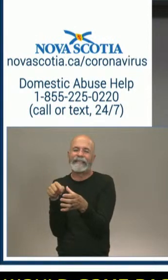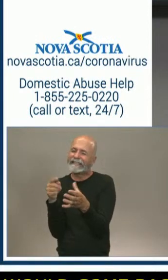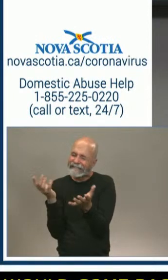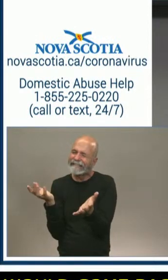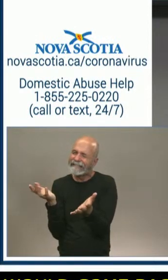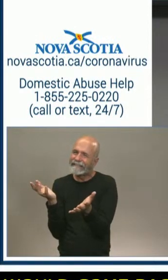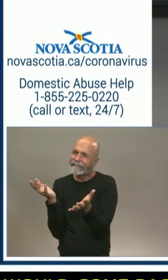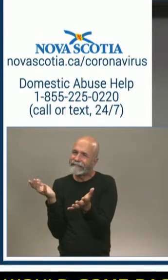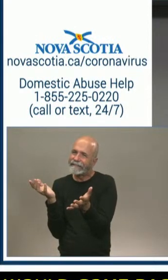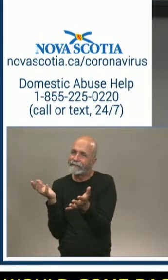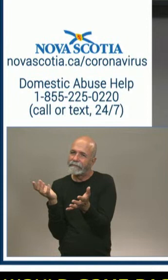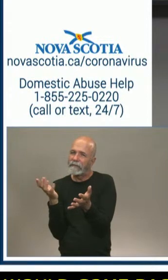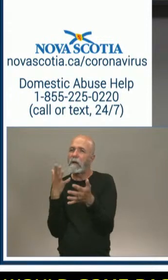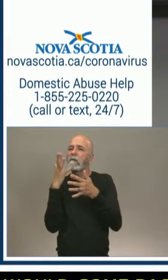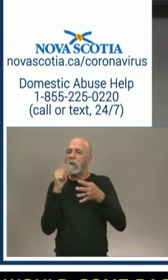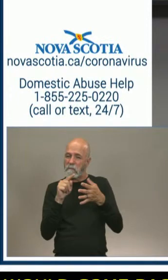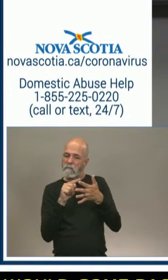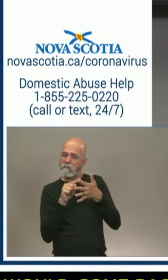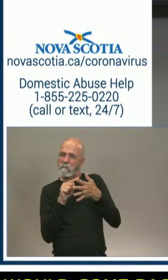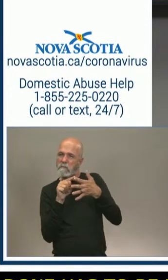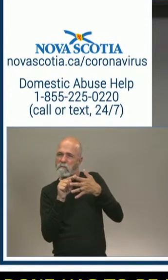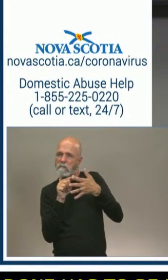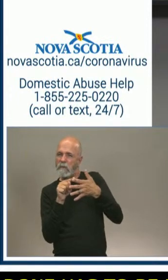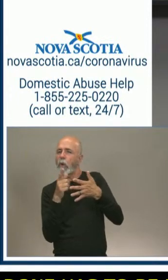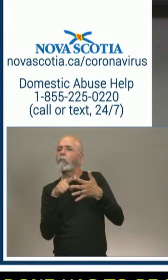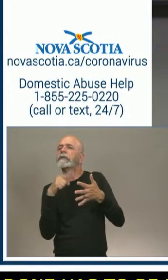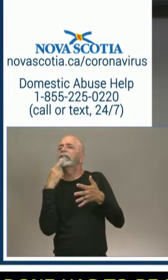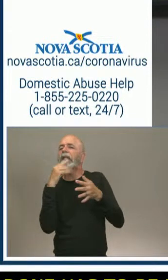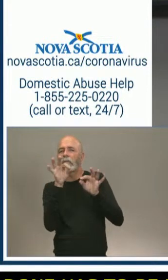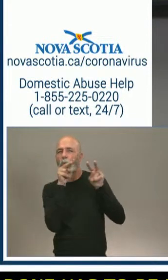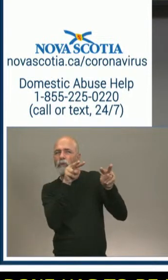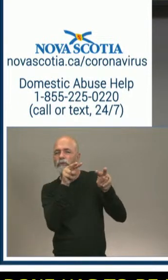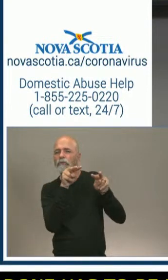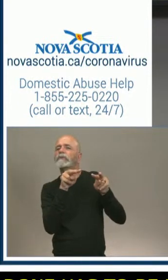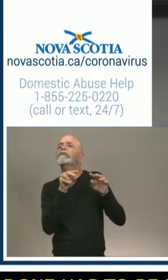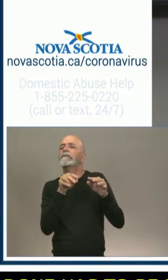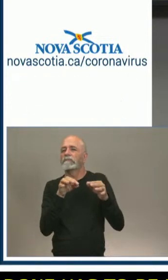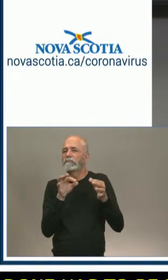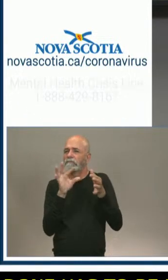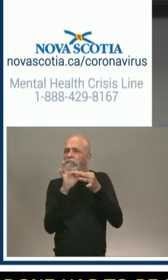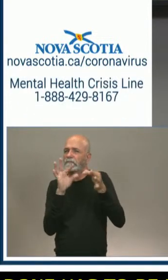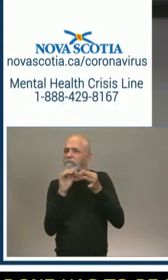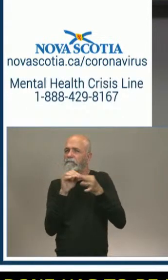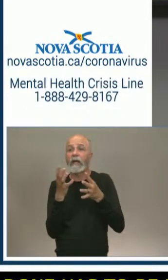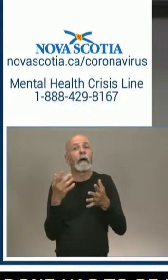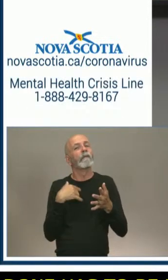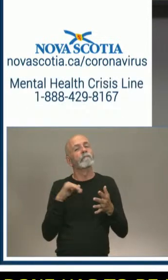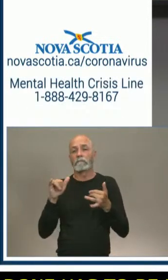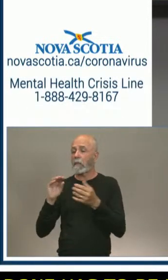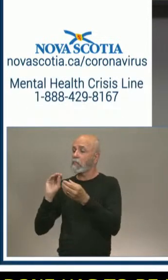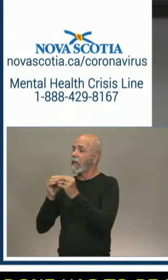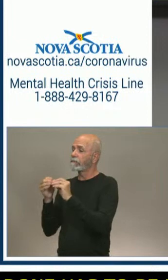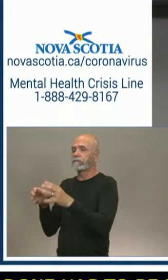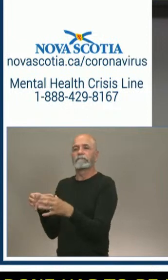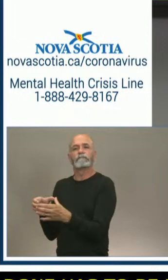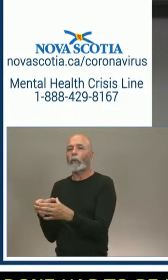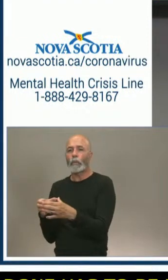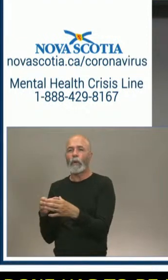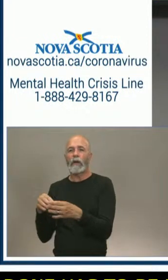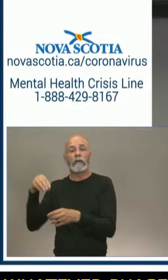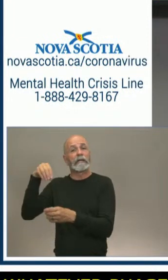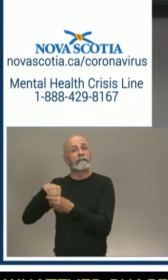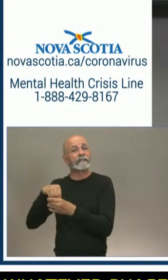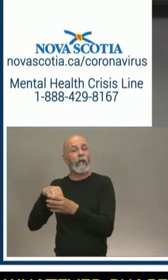in phase 2, where we have very limited ability, very small numbers for indoor and outdoor